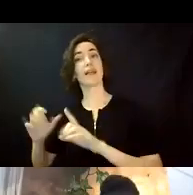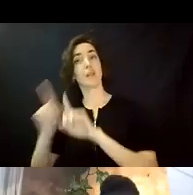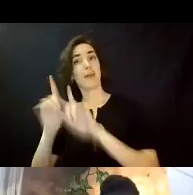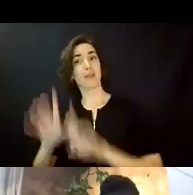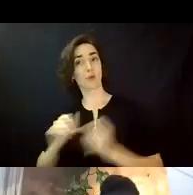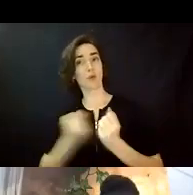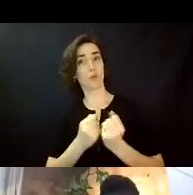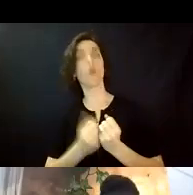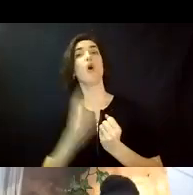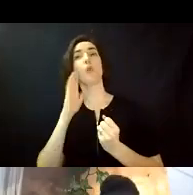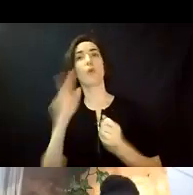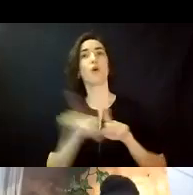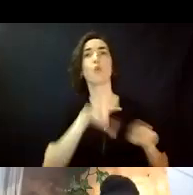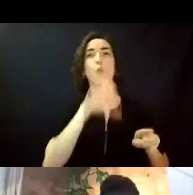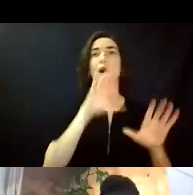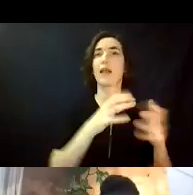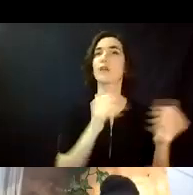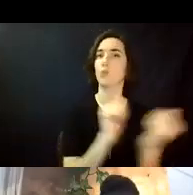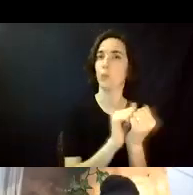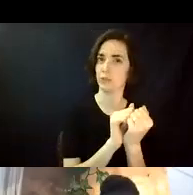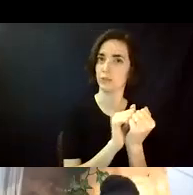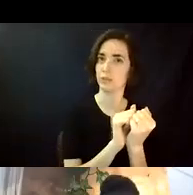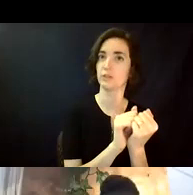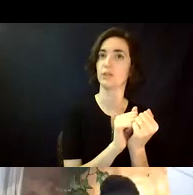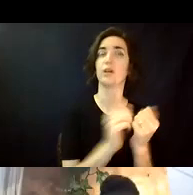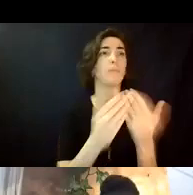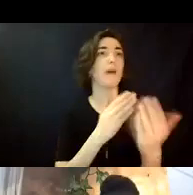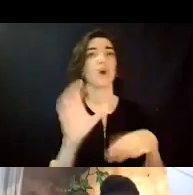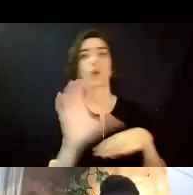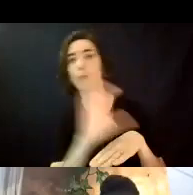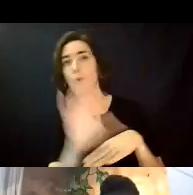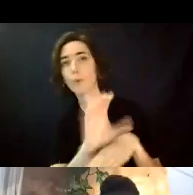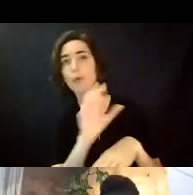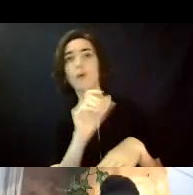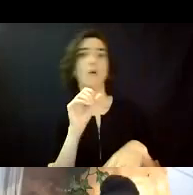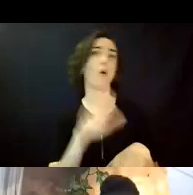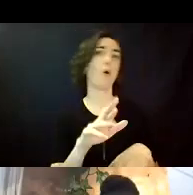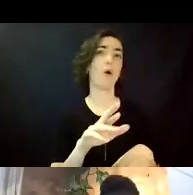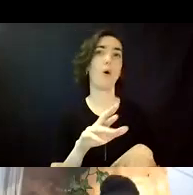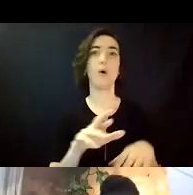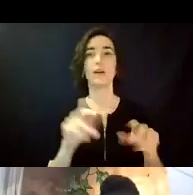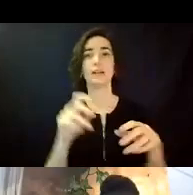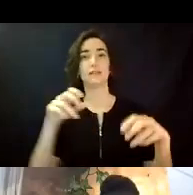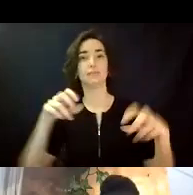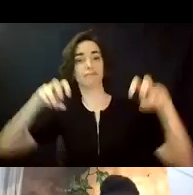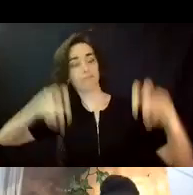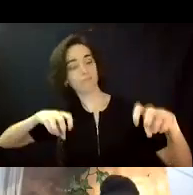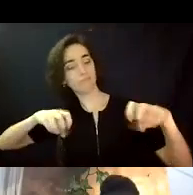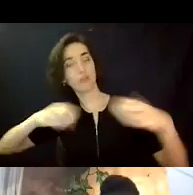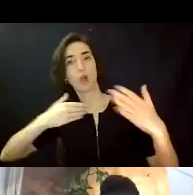them, regardless of if it's through a computer or sitting a few feet apart, so they can have